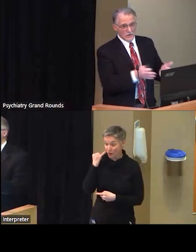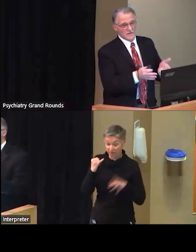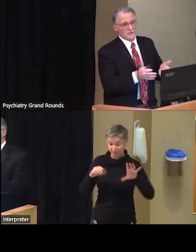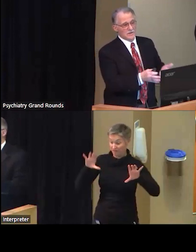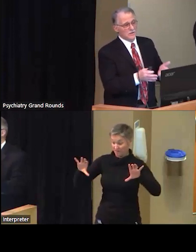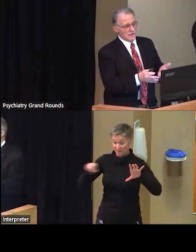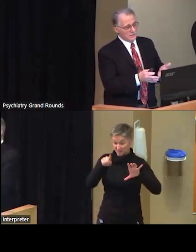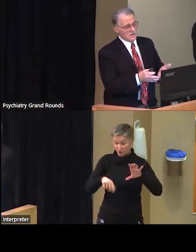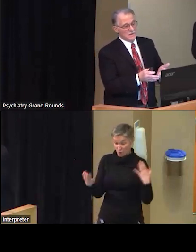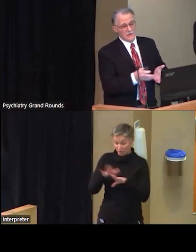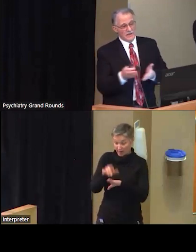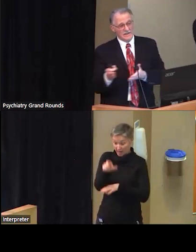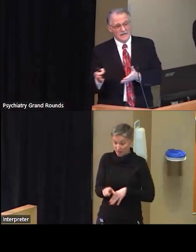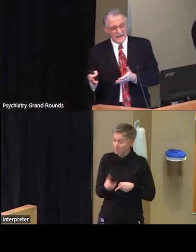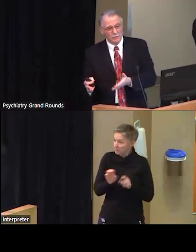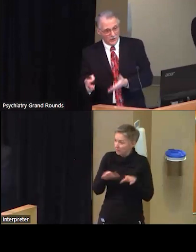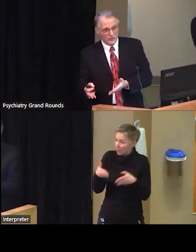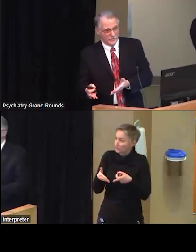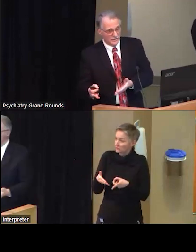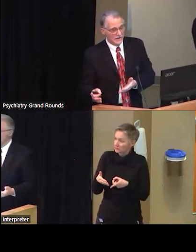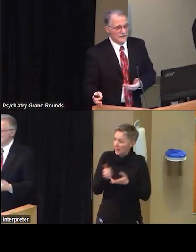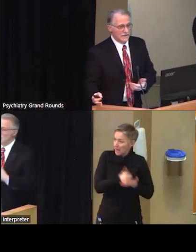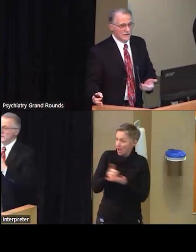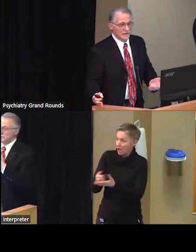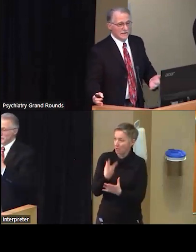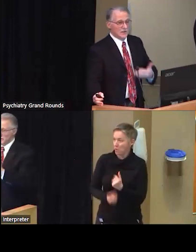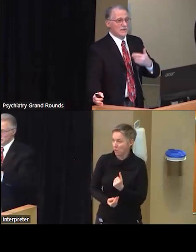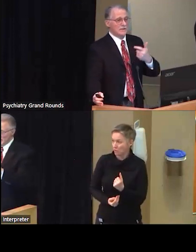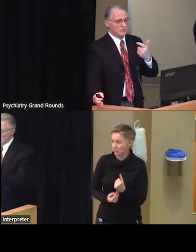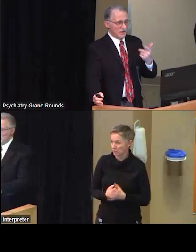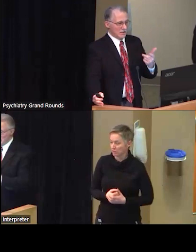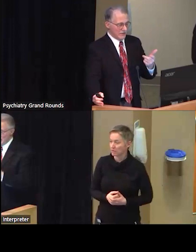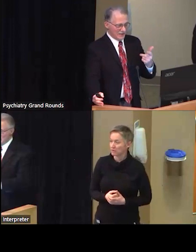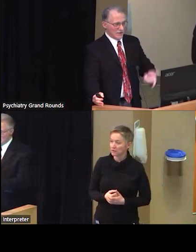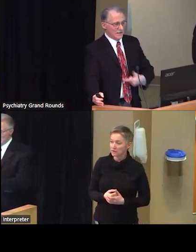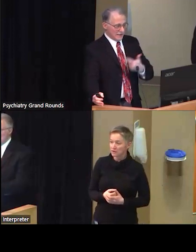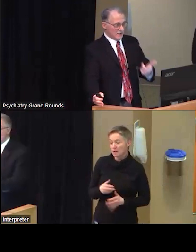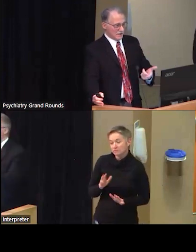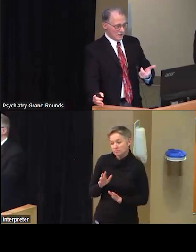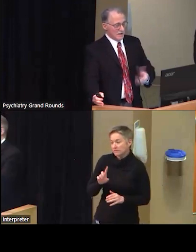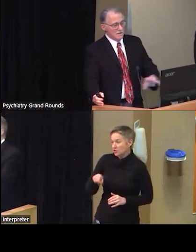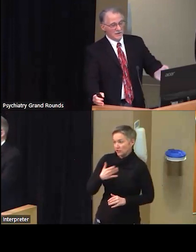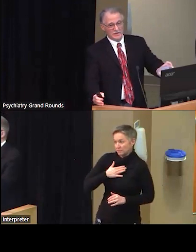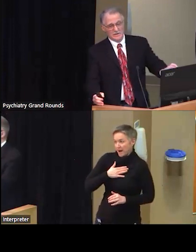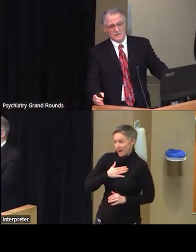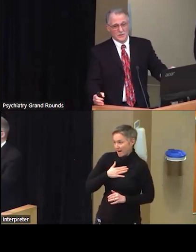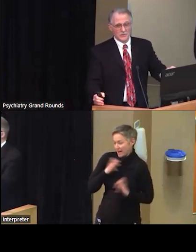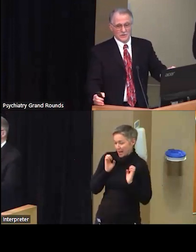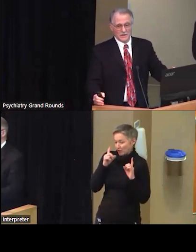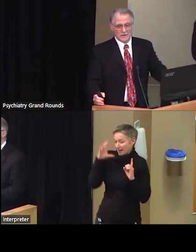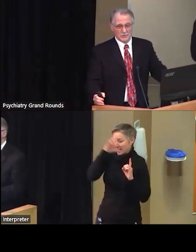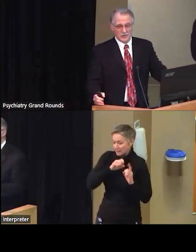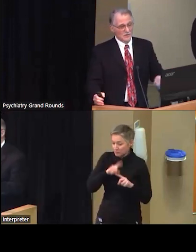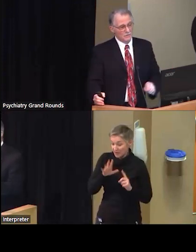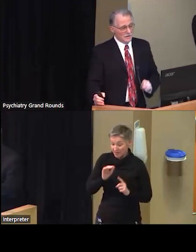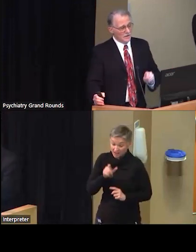let's focus on what's overlap, because maybe we can help both is the idea. It's only a educated guess, but this is what